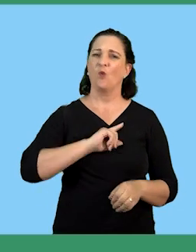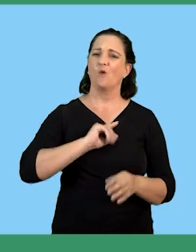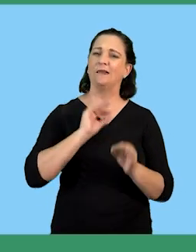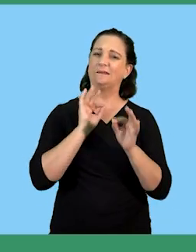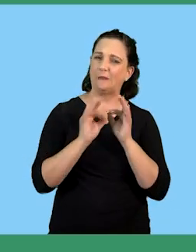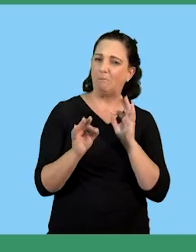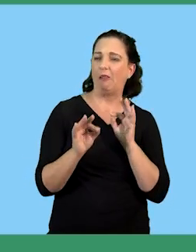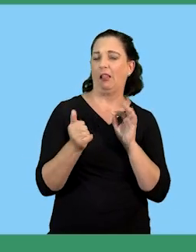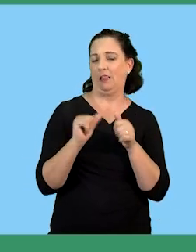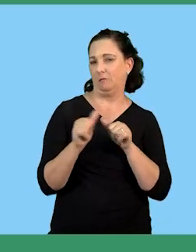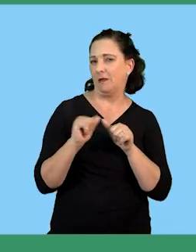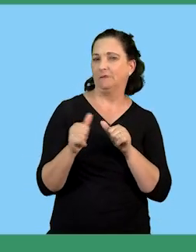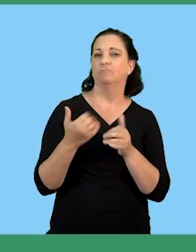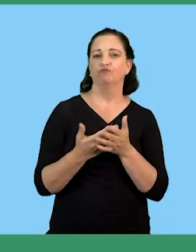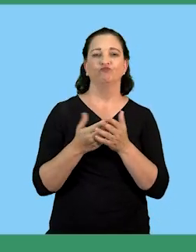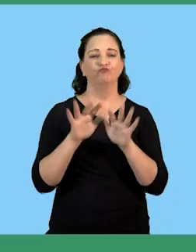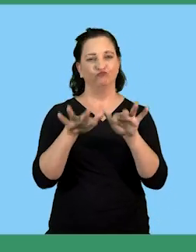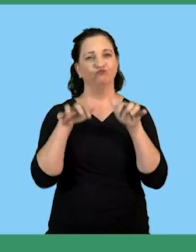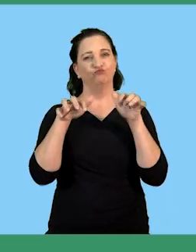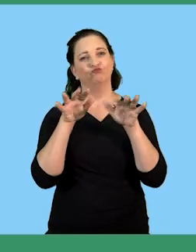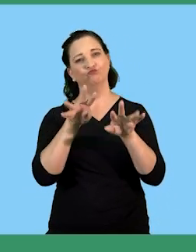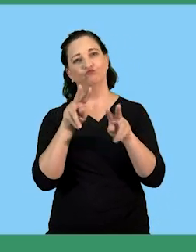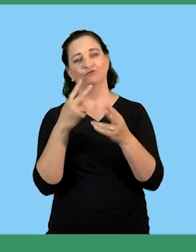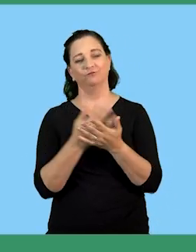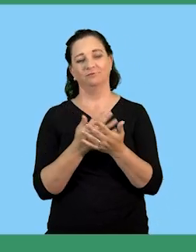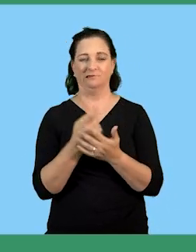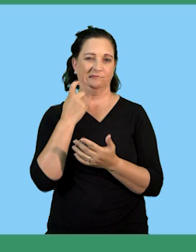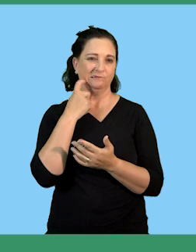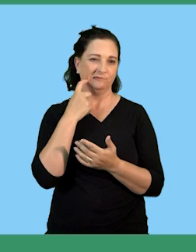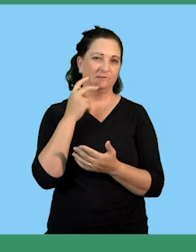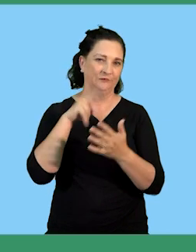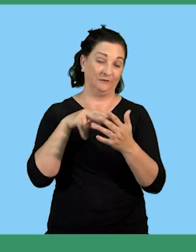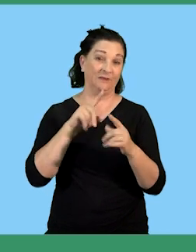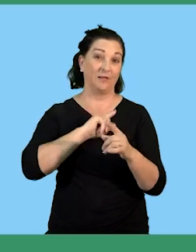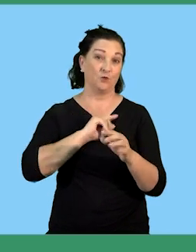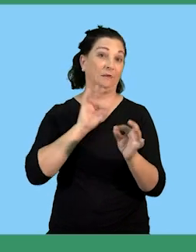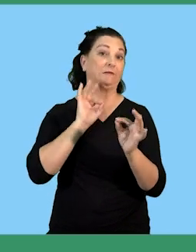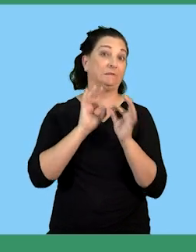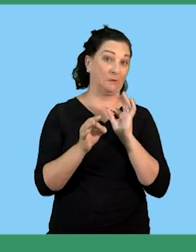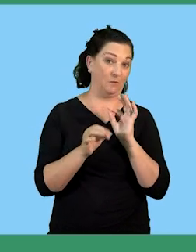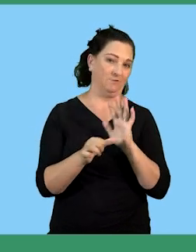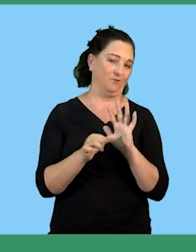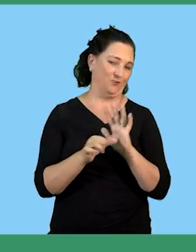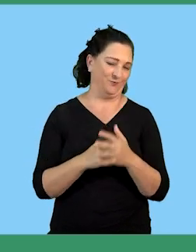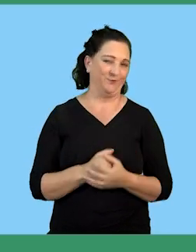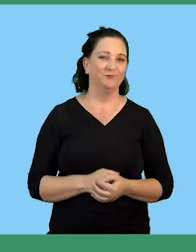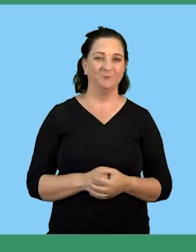So the simpler it is, the better it gets to the audience as they are reading. So simplicity is